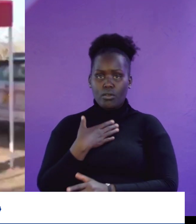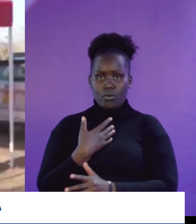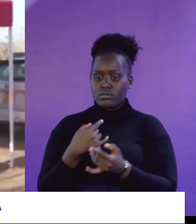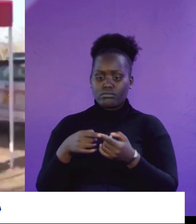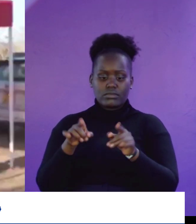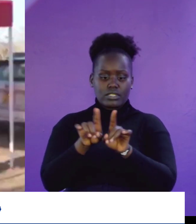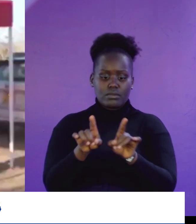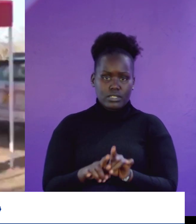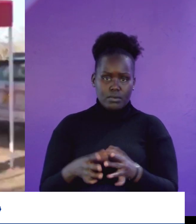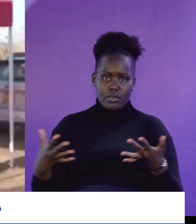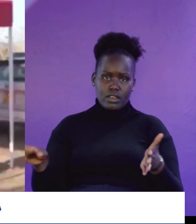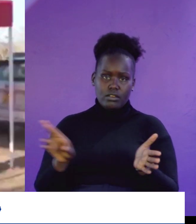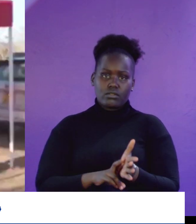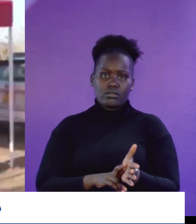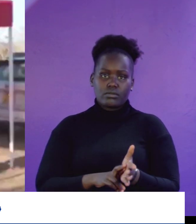thing to